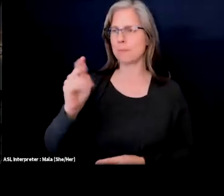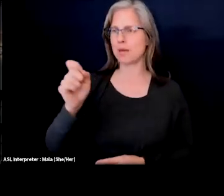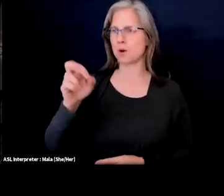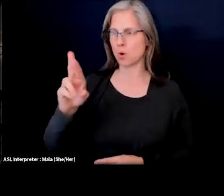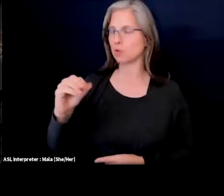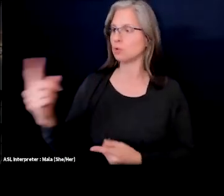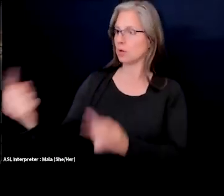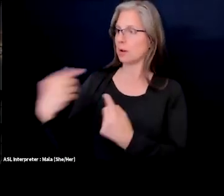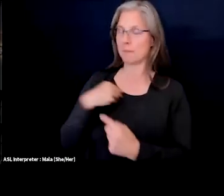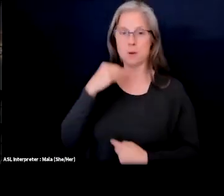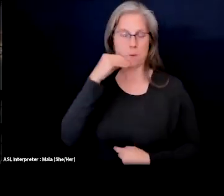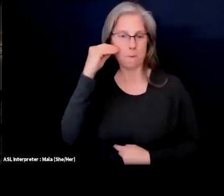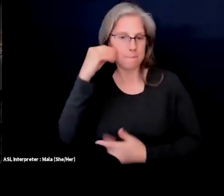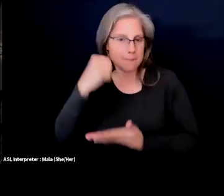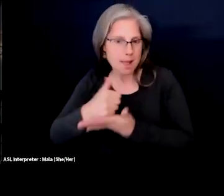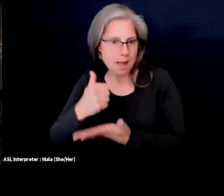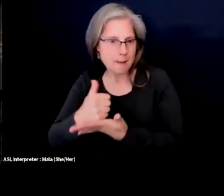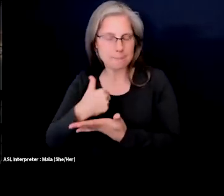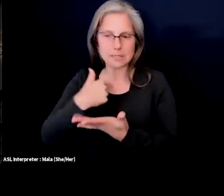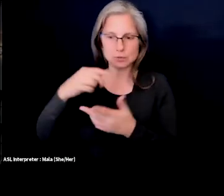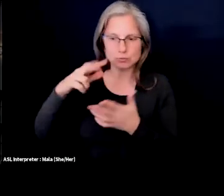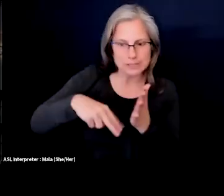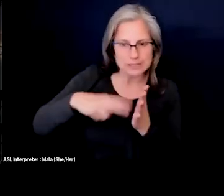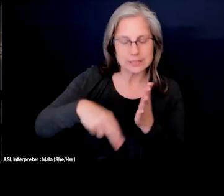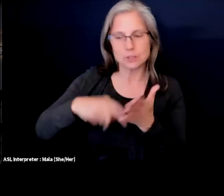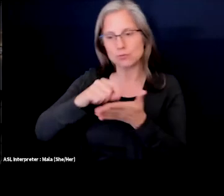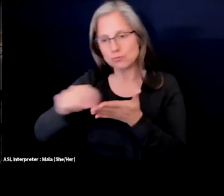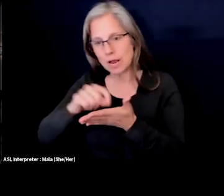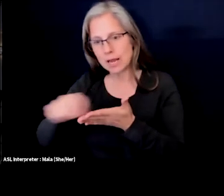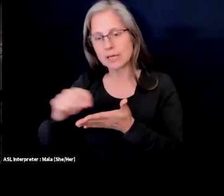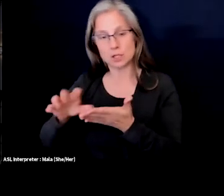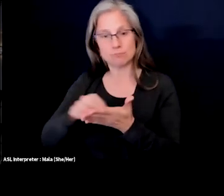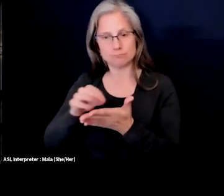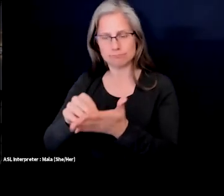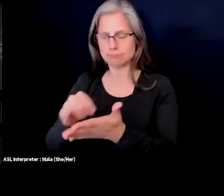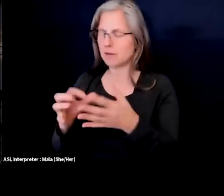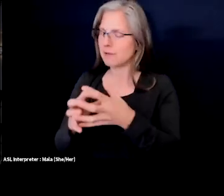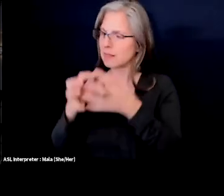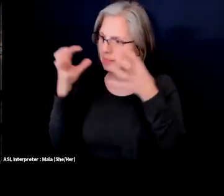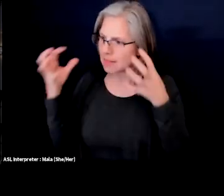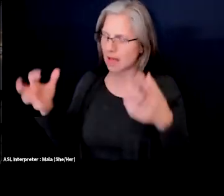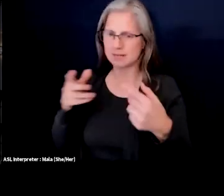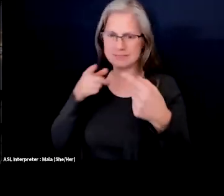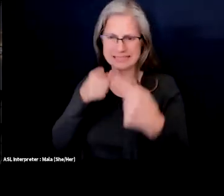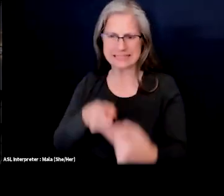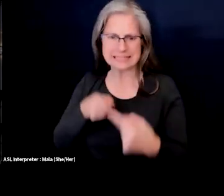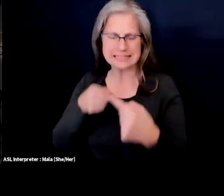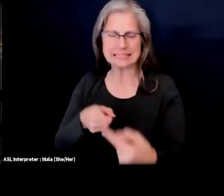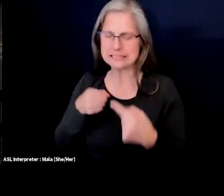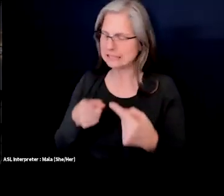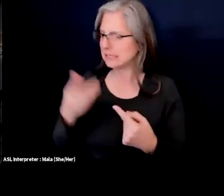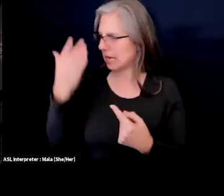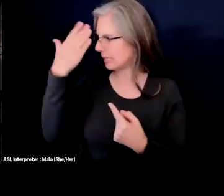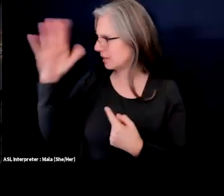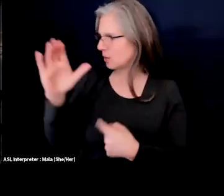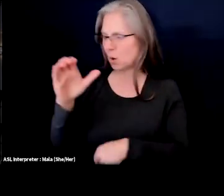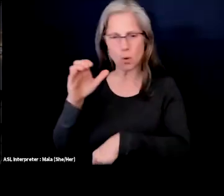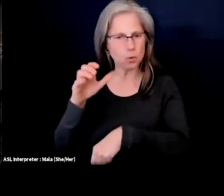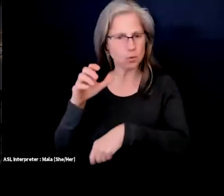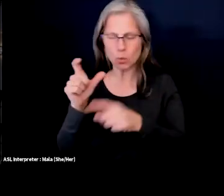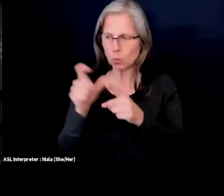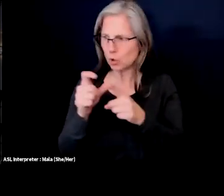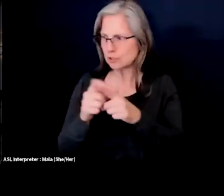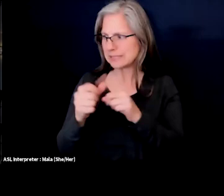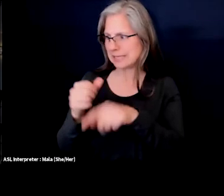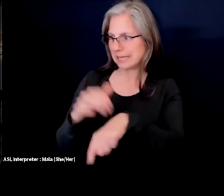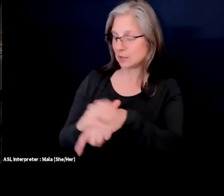and she would help me to read and write and learn the language. I had a lot of trouble because I did not knew a word in English when I came from